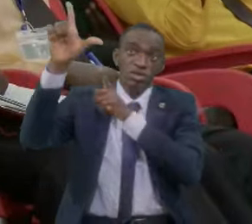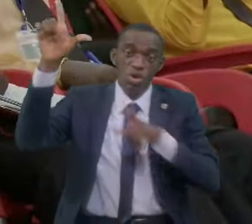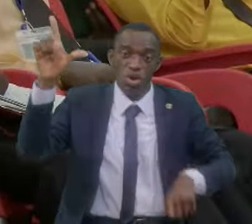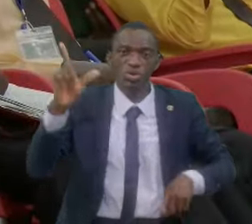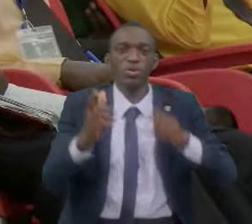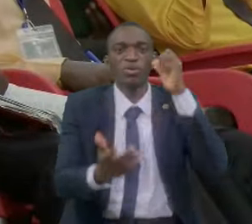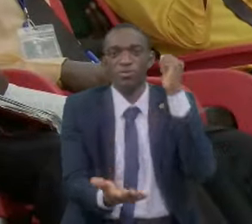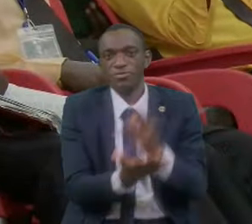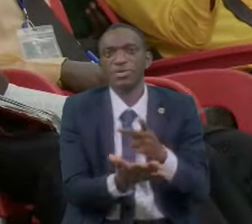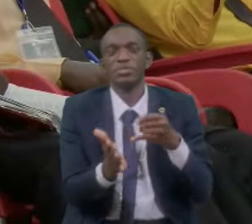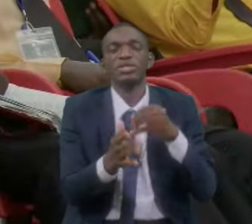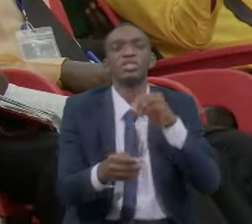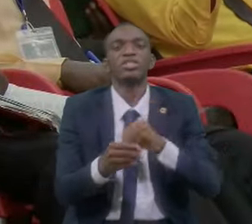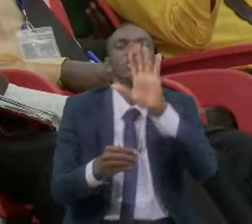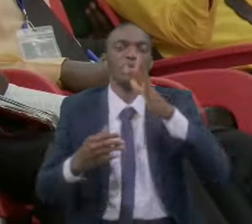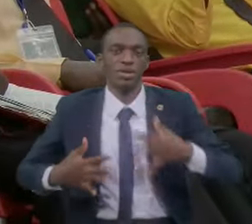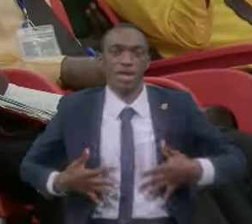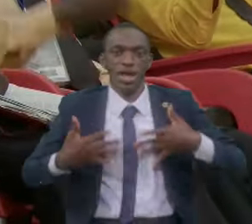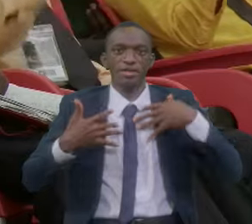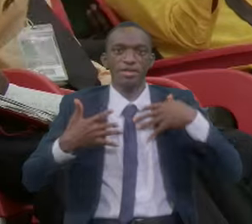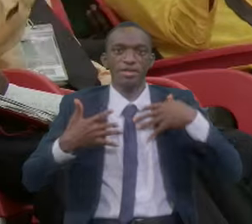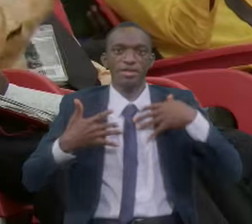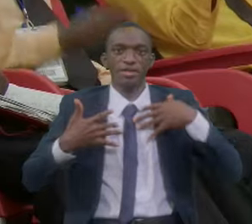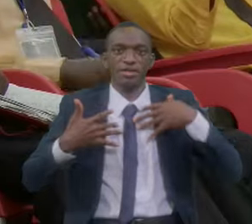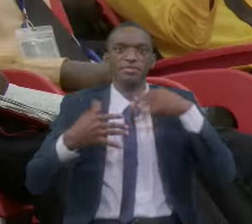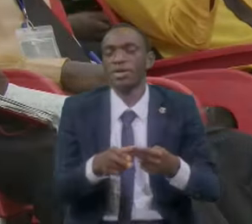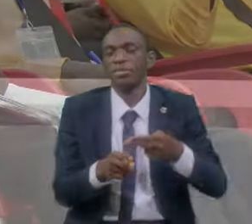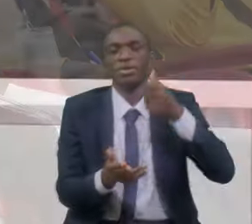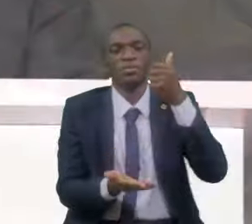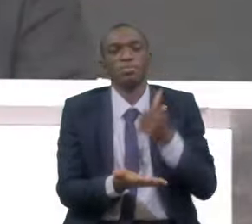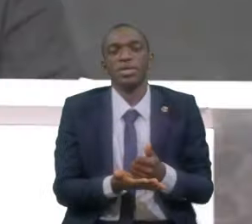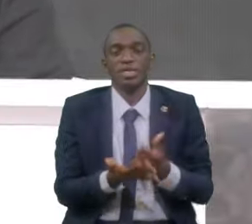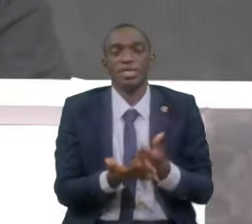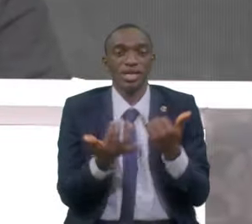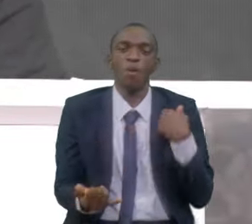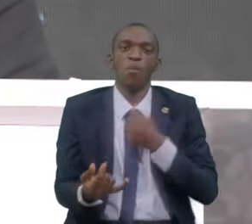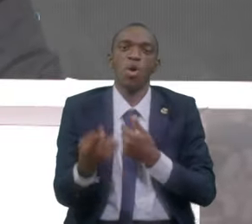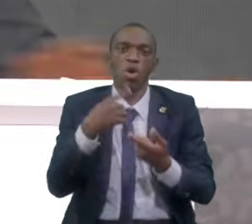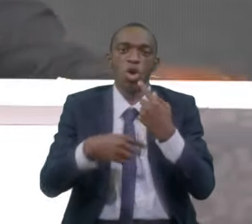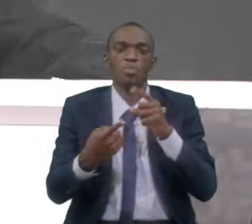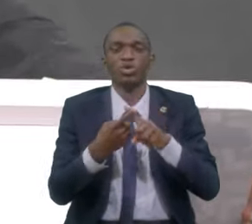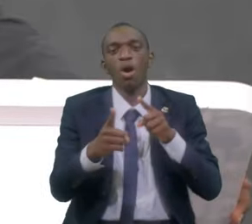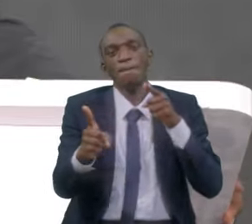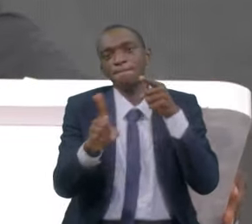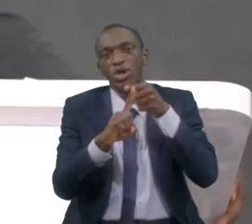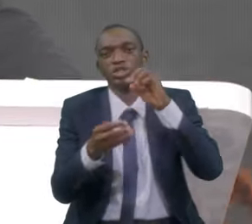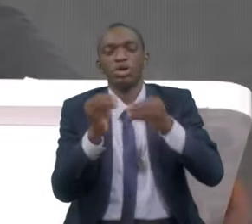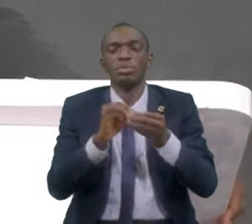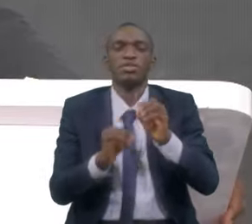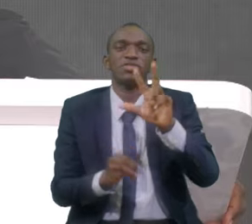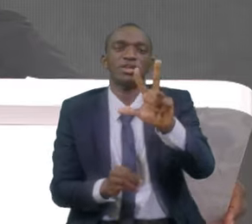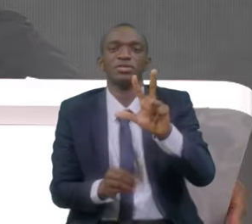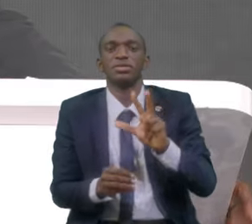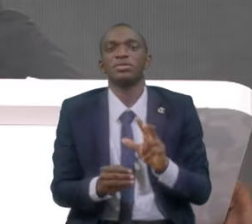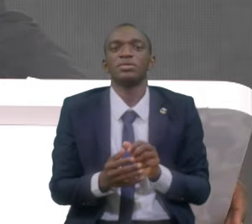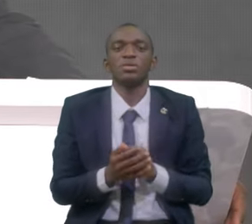your life in Jesus' name. Now we come to point number 3. We're looking